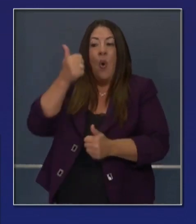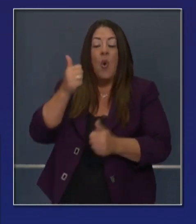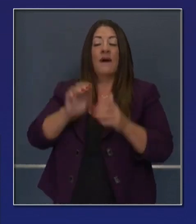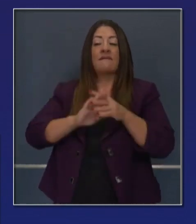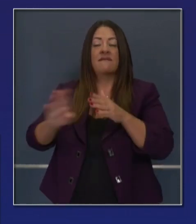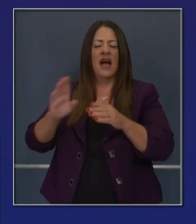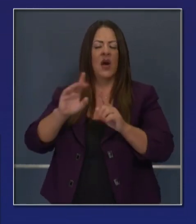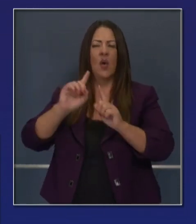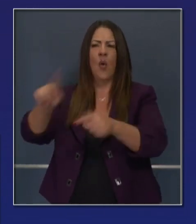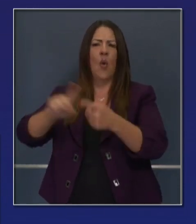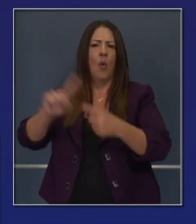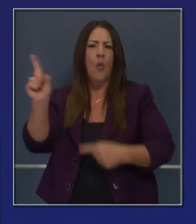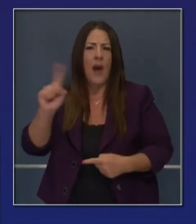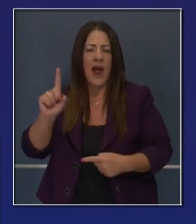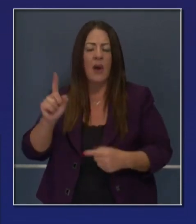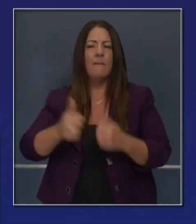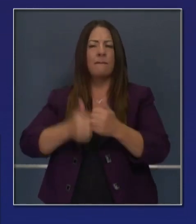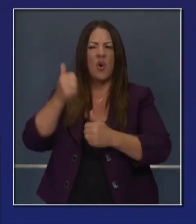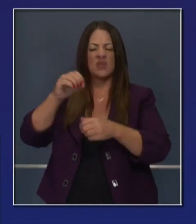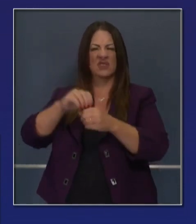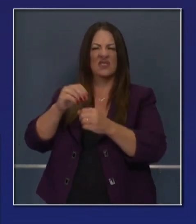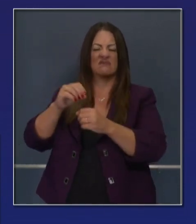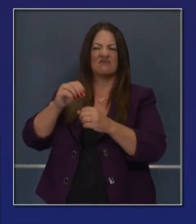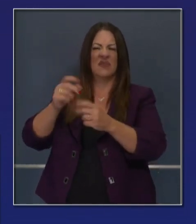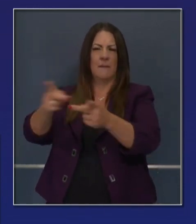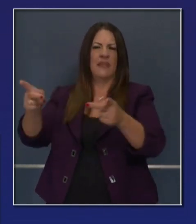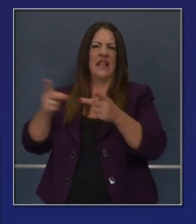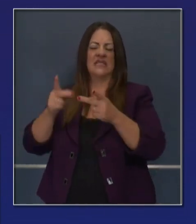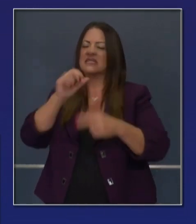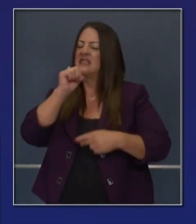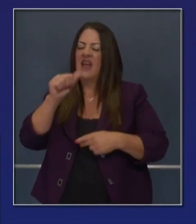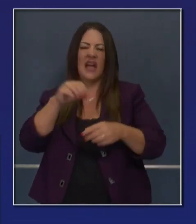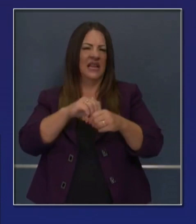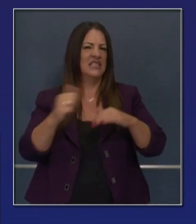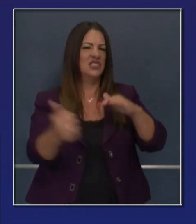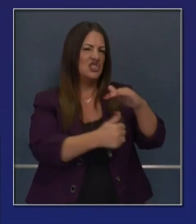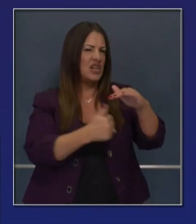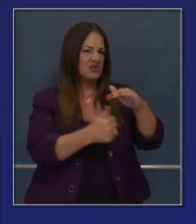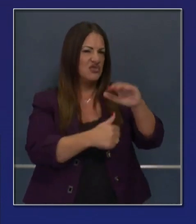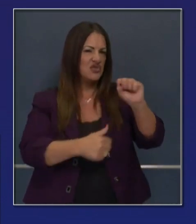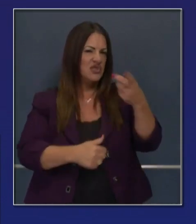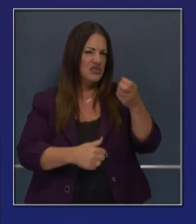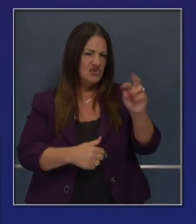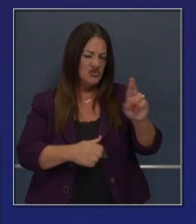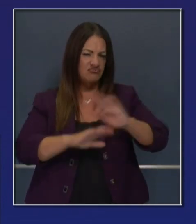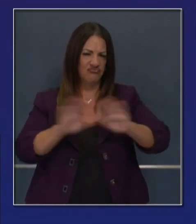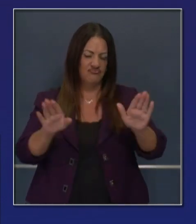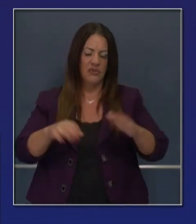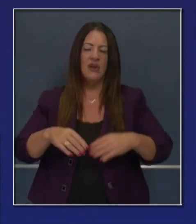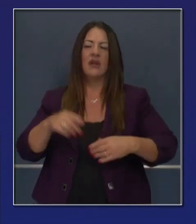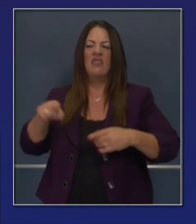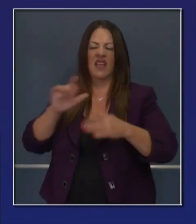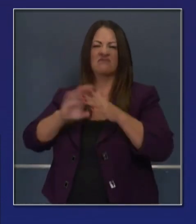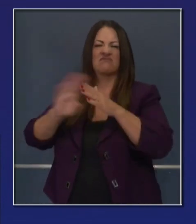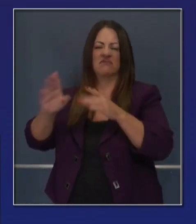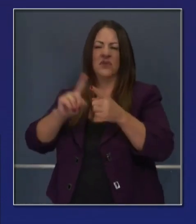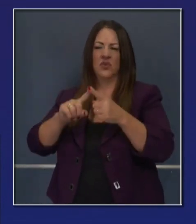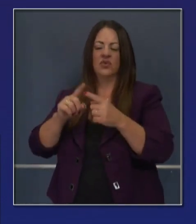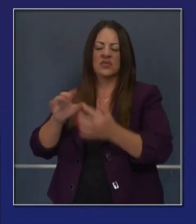shelters pursuant to our COVID-19 protocols. Most of them are in settings that allow people to